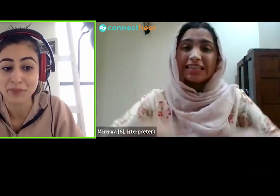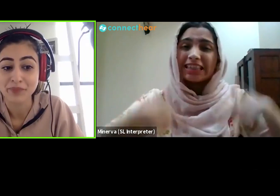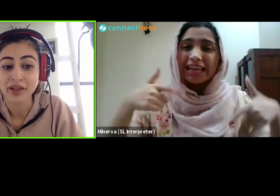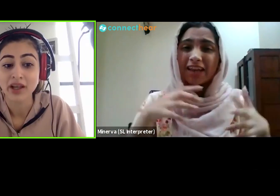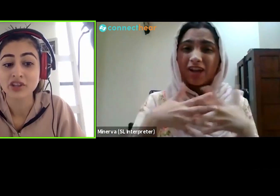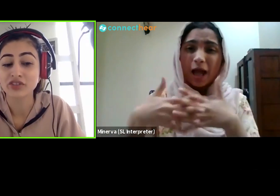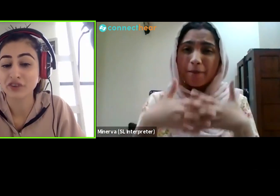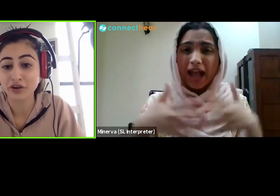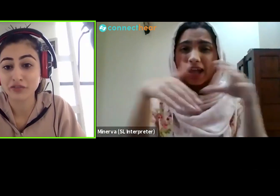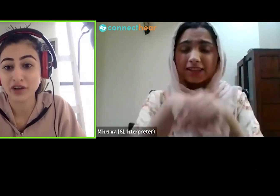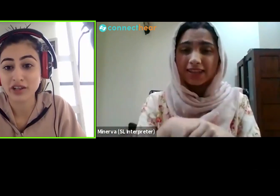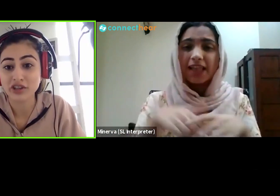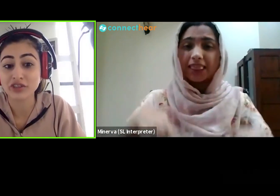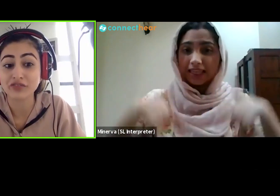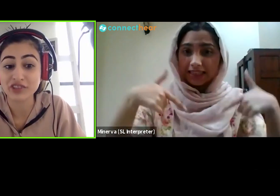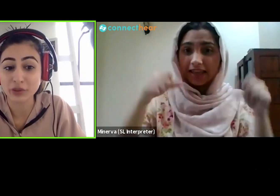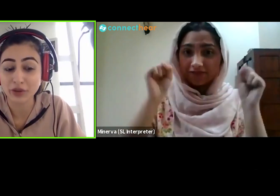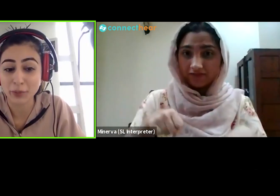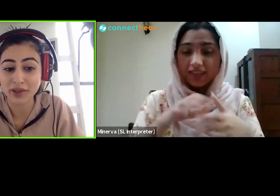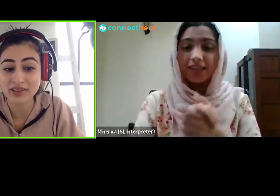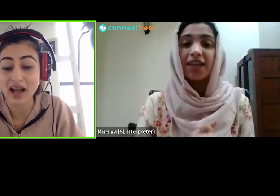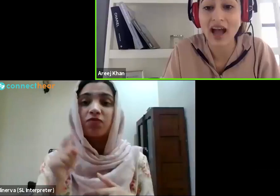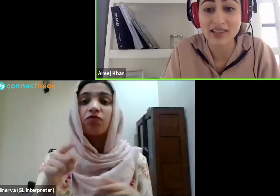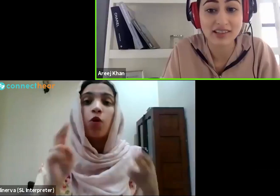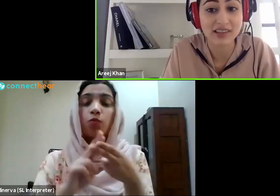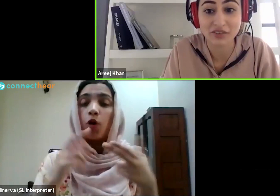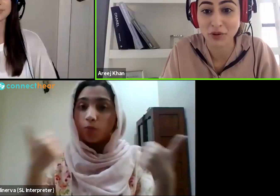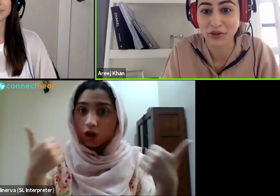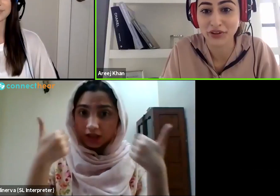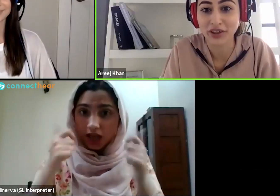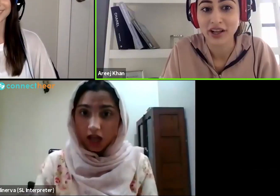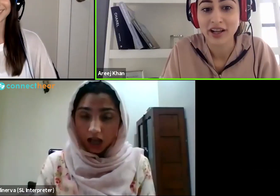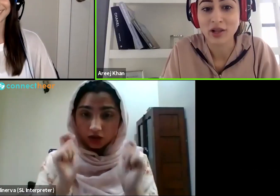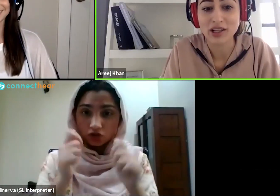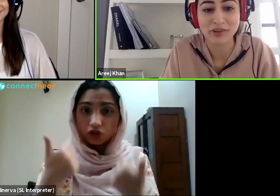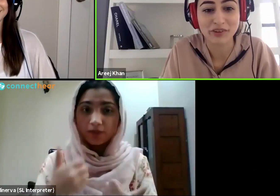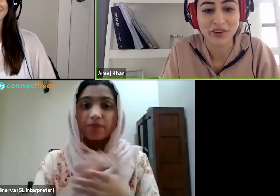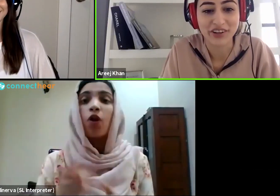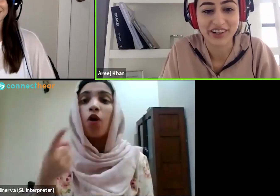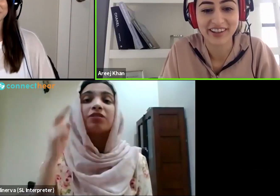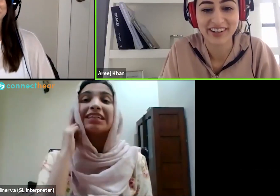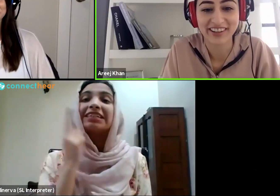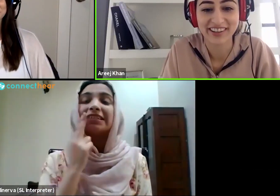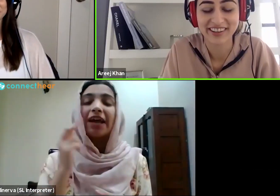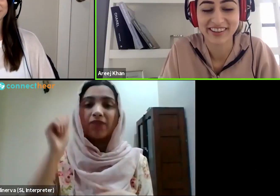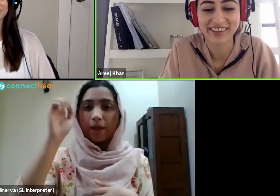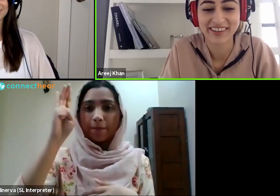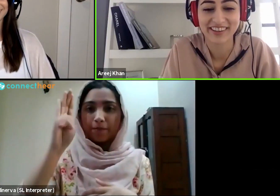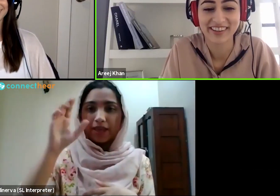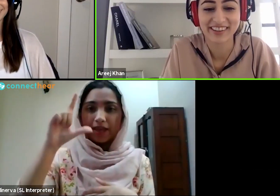America. She's a very good friend. She's a physiotherapist and a deaf blogger. Now let's bring her on.